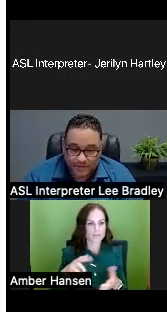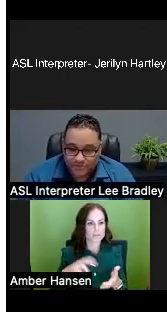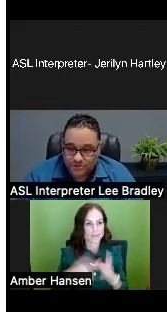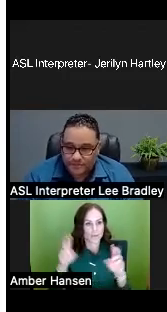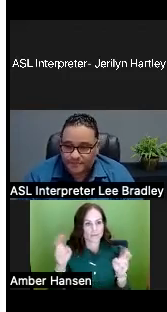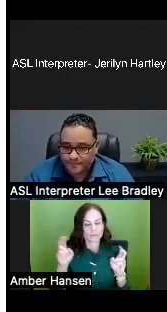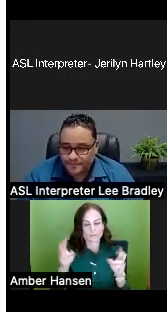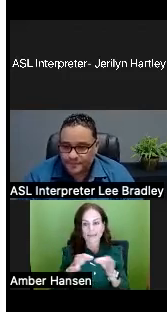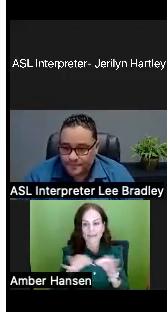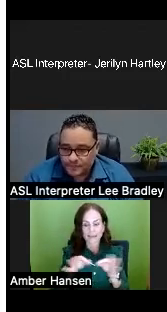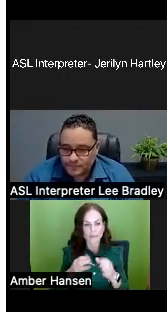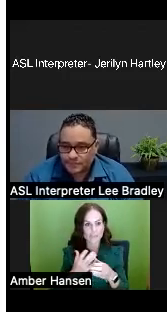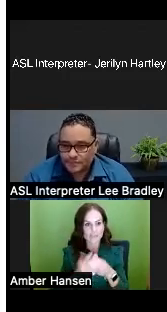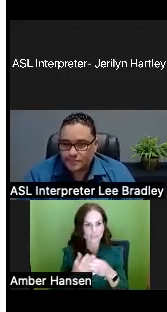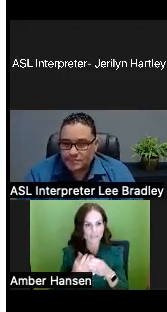current literature.